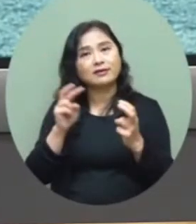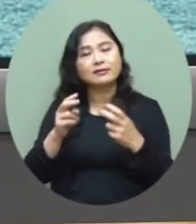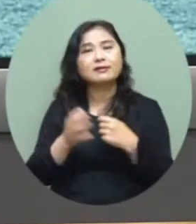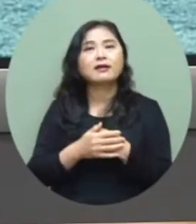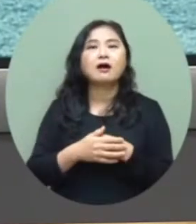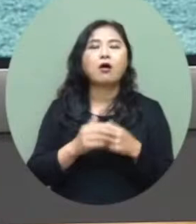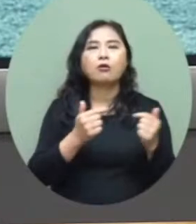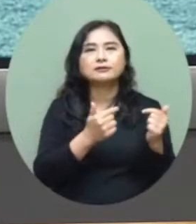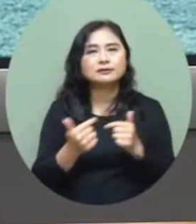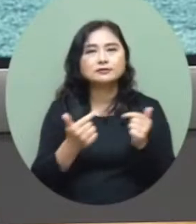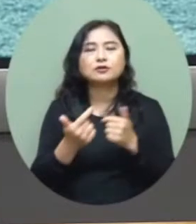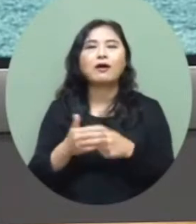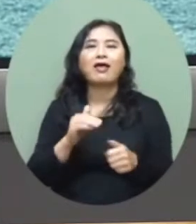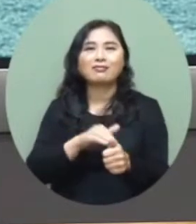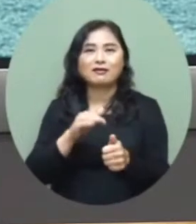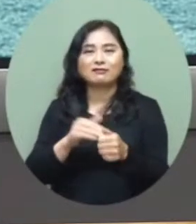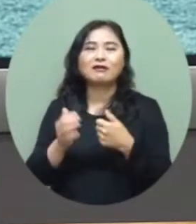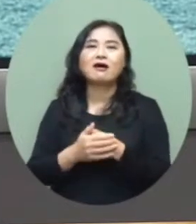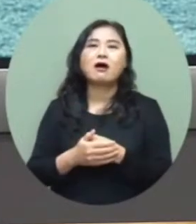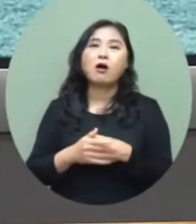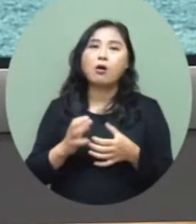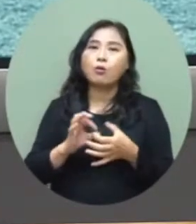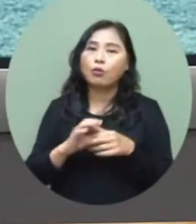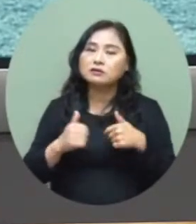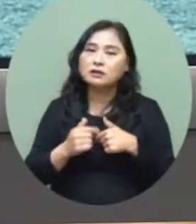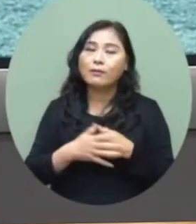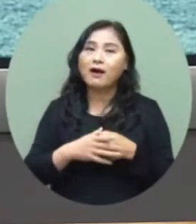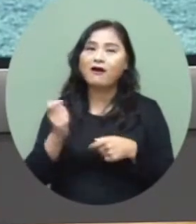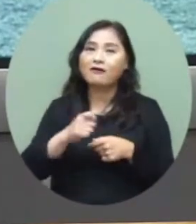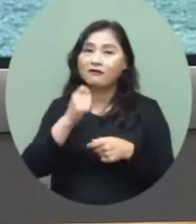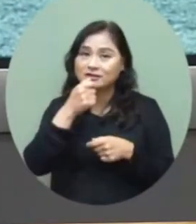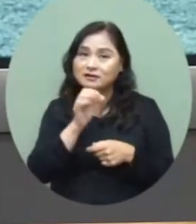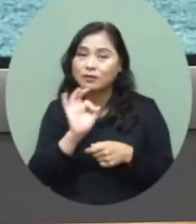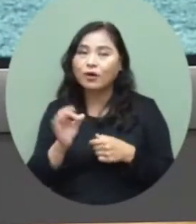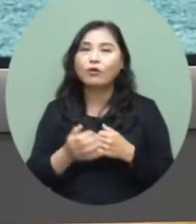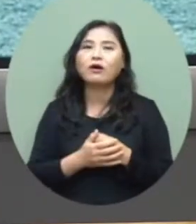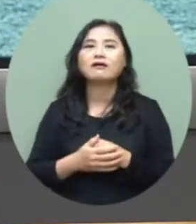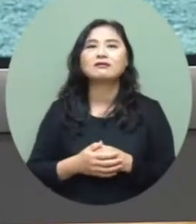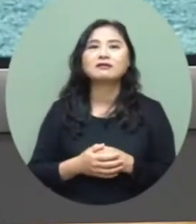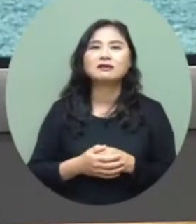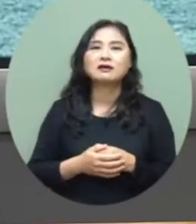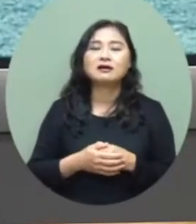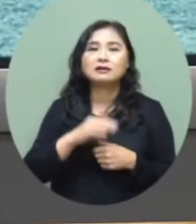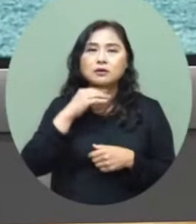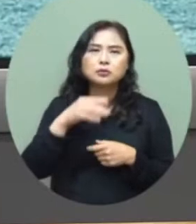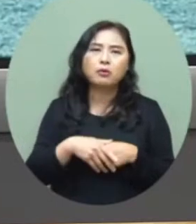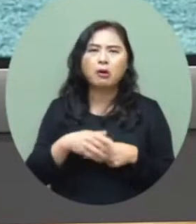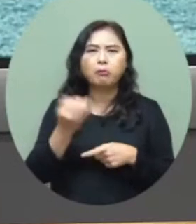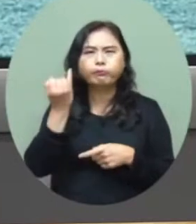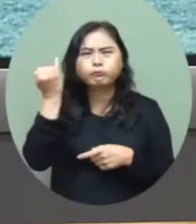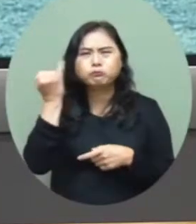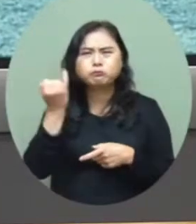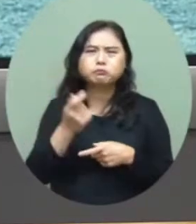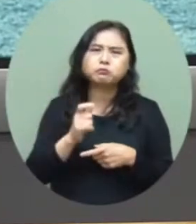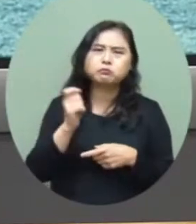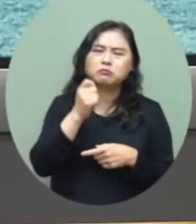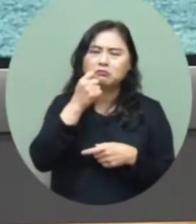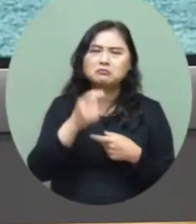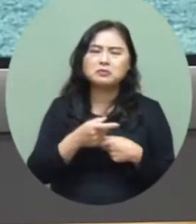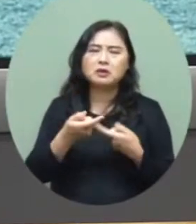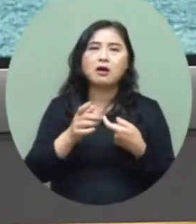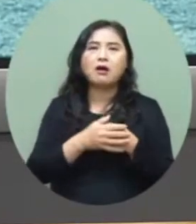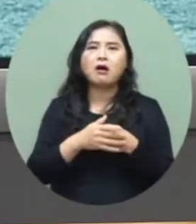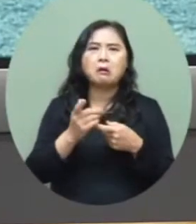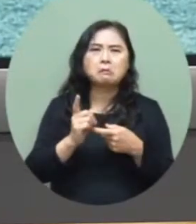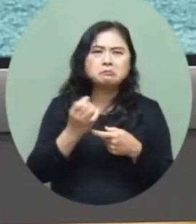of the relationship of the members with these organizations so that their cases can be followed up.